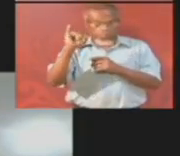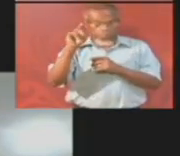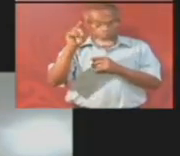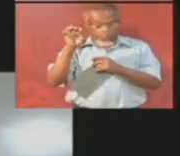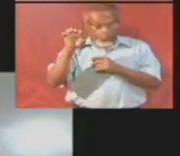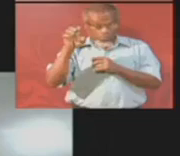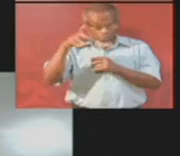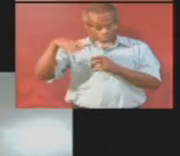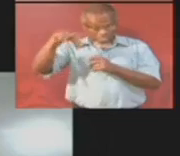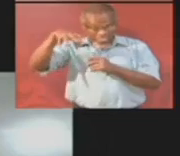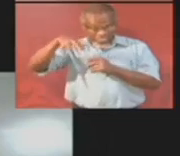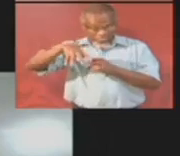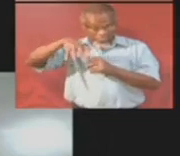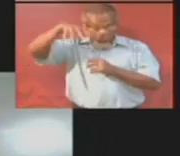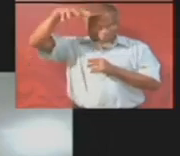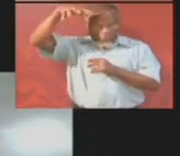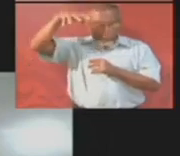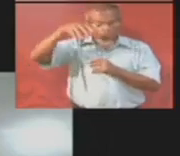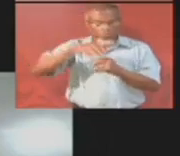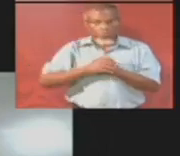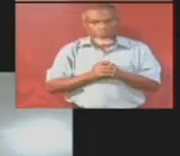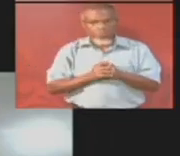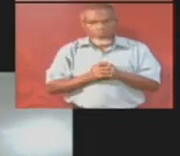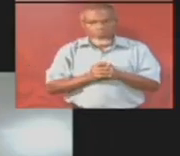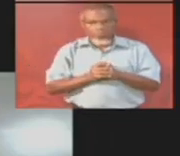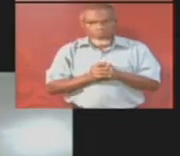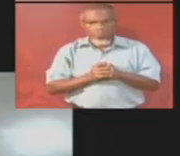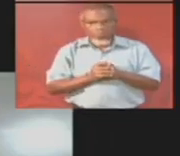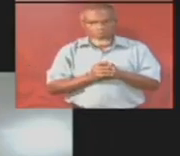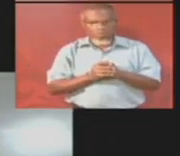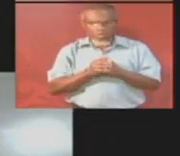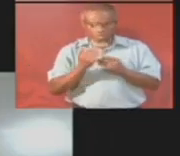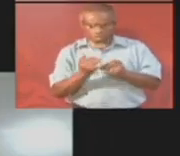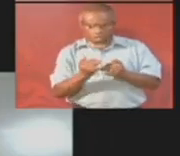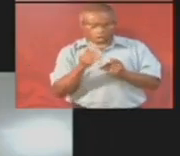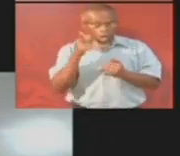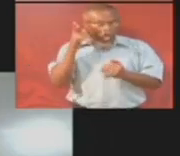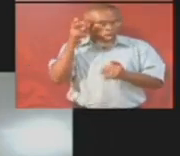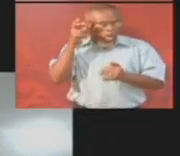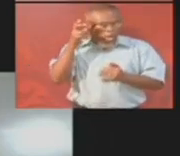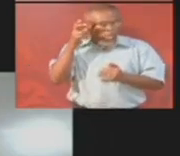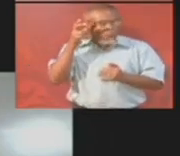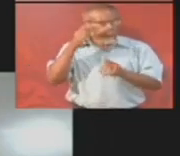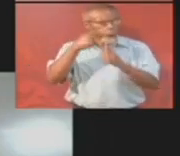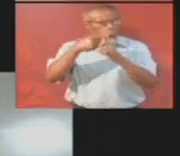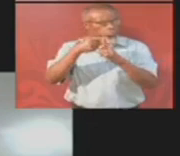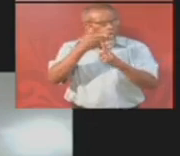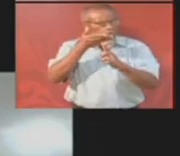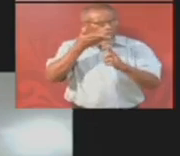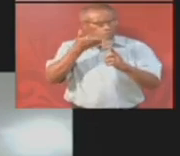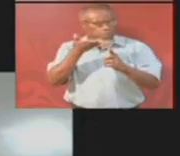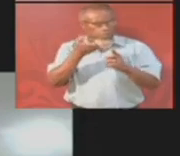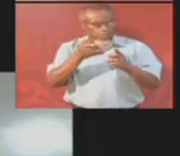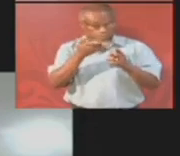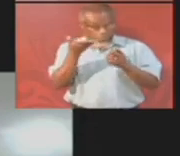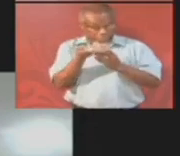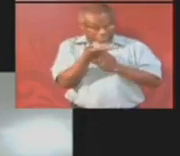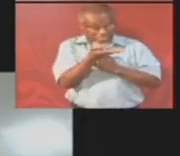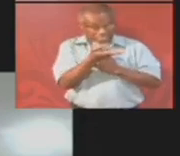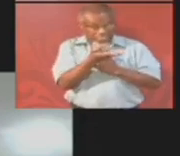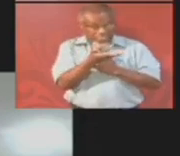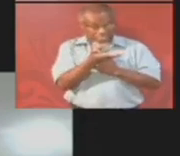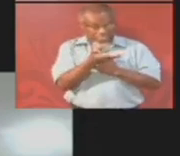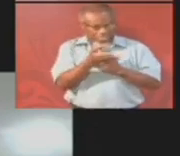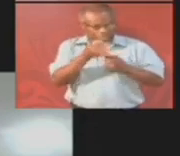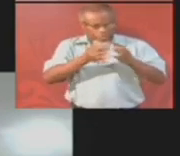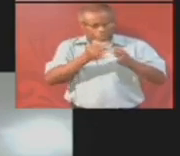who work there are concerned that they're not being told of the positive cases, and concerns that the building is also not being sanitized. Can